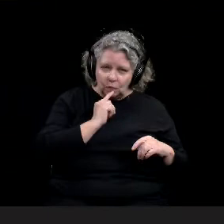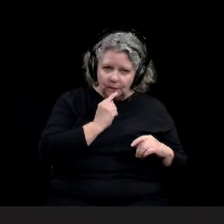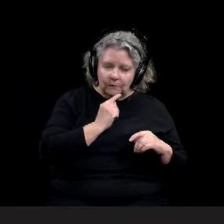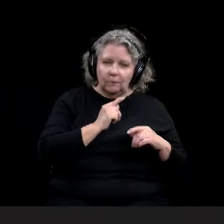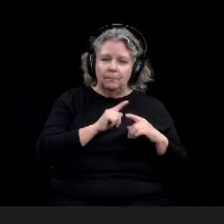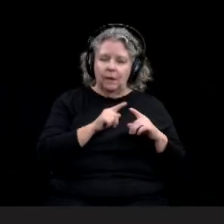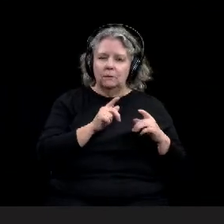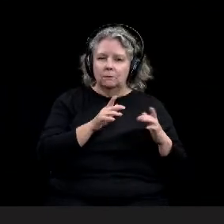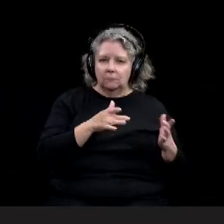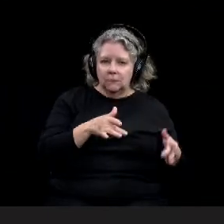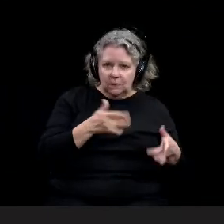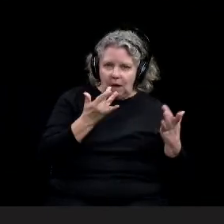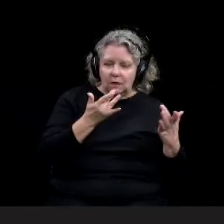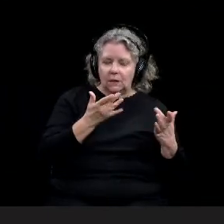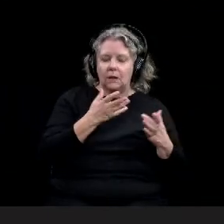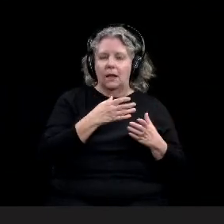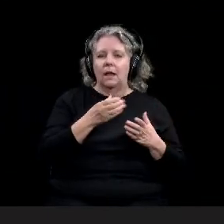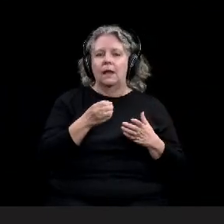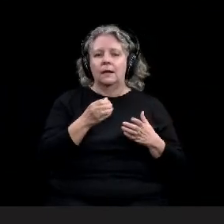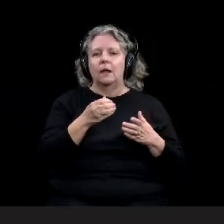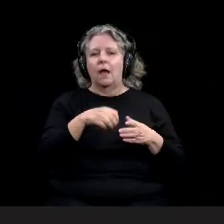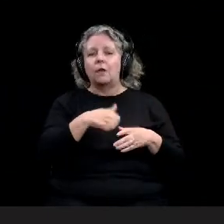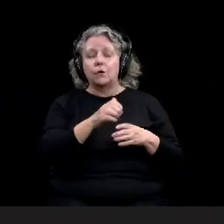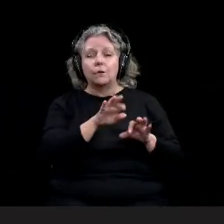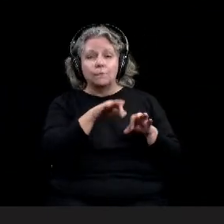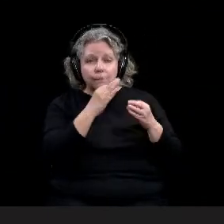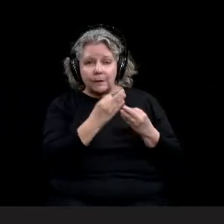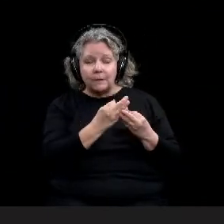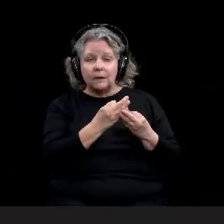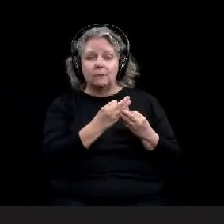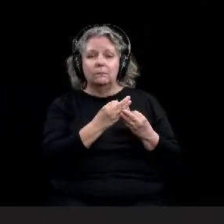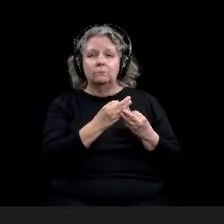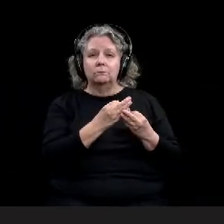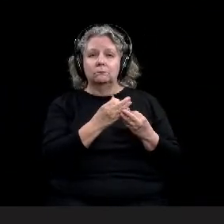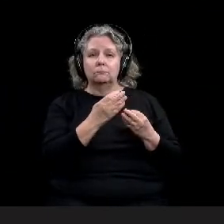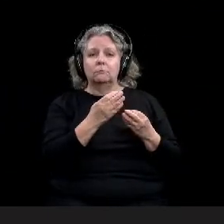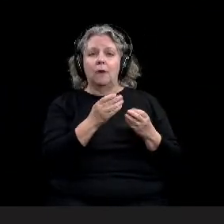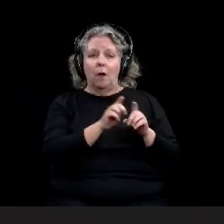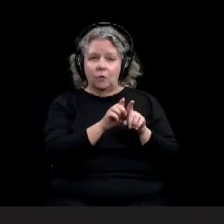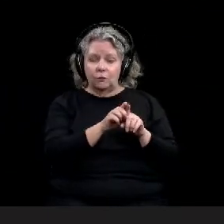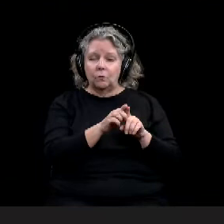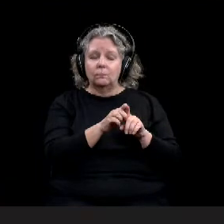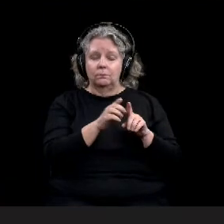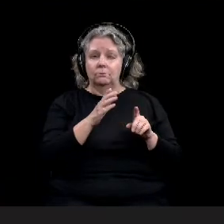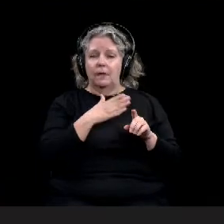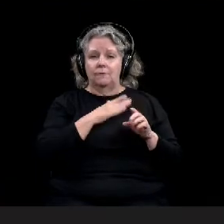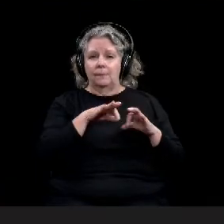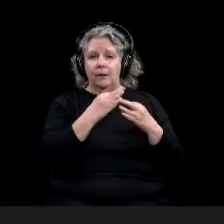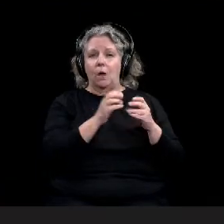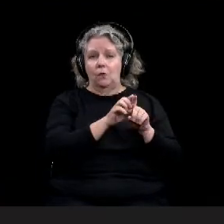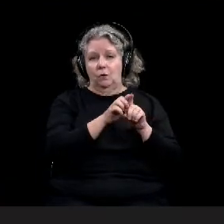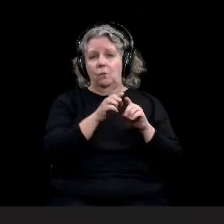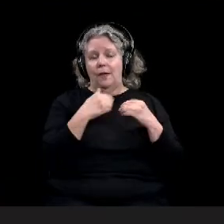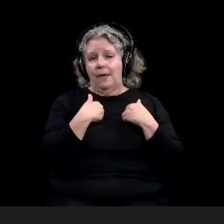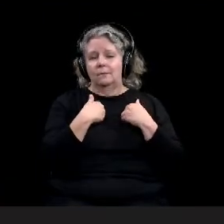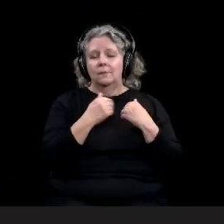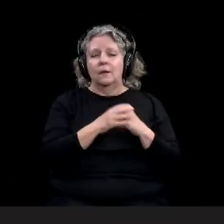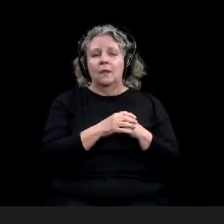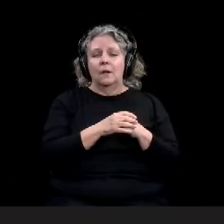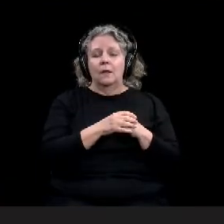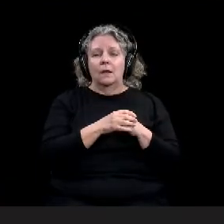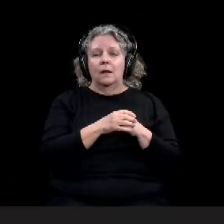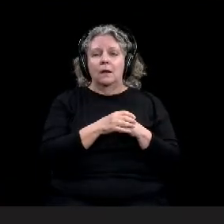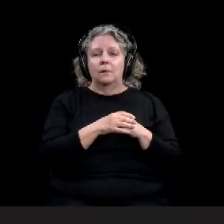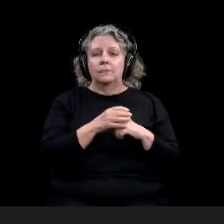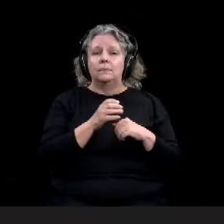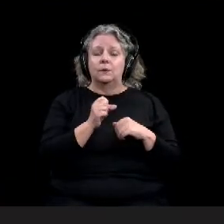symptoms. So there's that face of COVID, which thankfully is the most common face of COVID that many people will see.